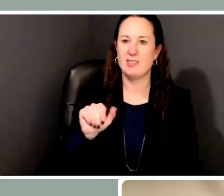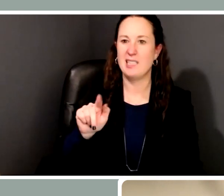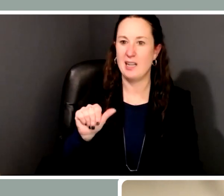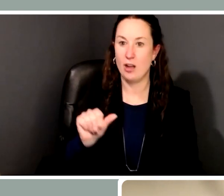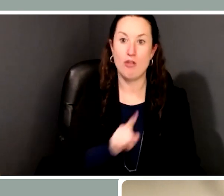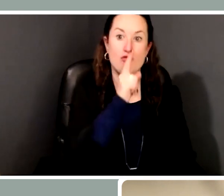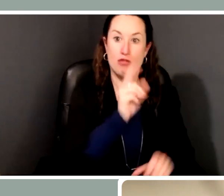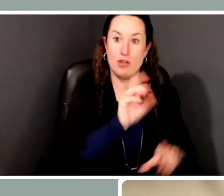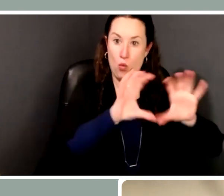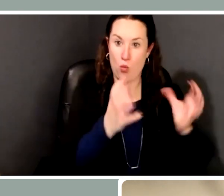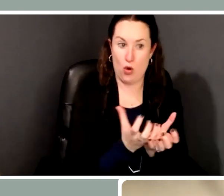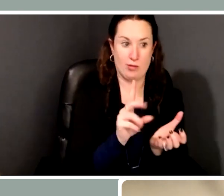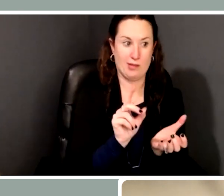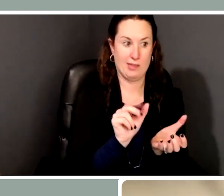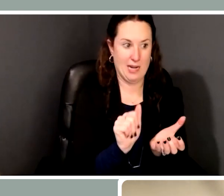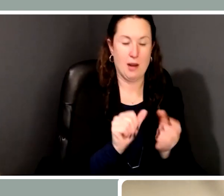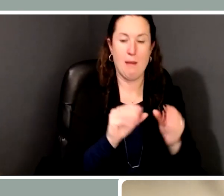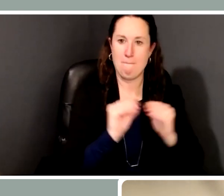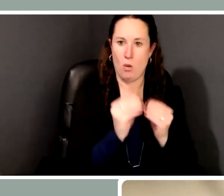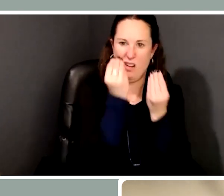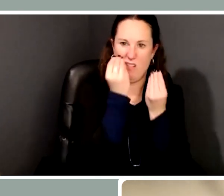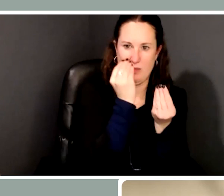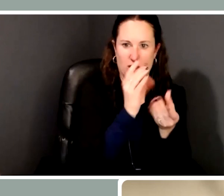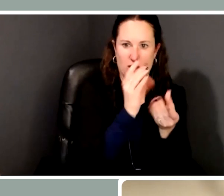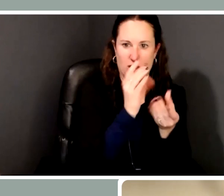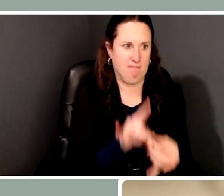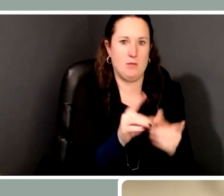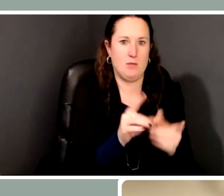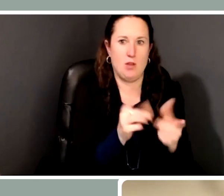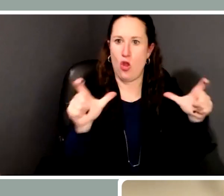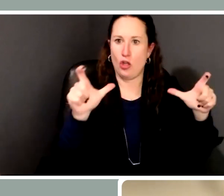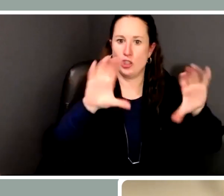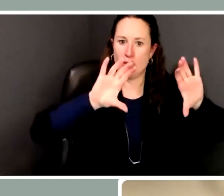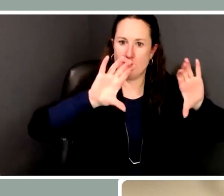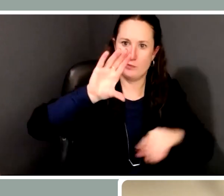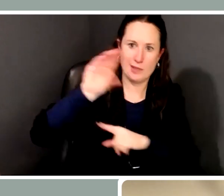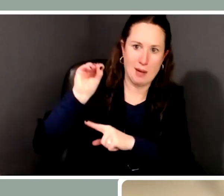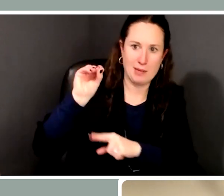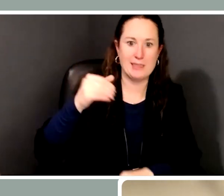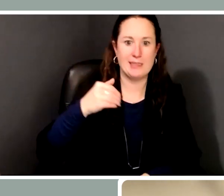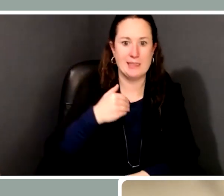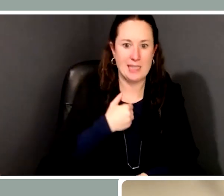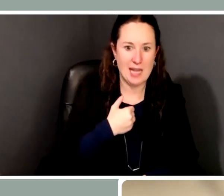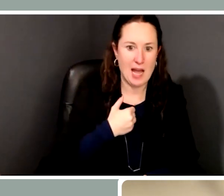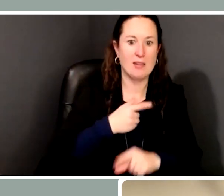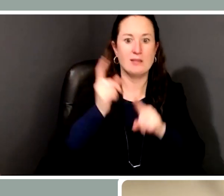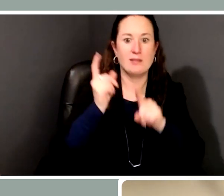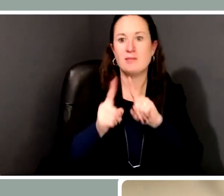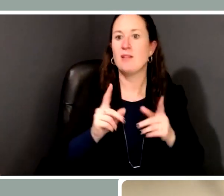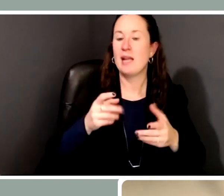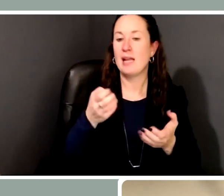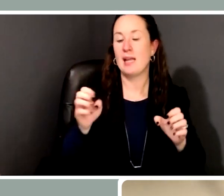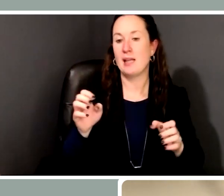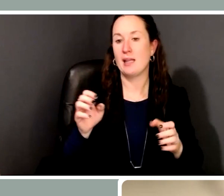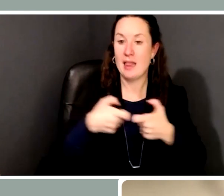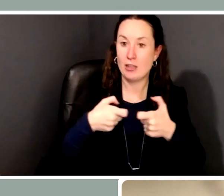these data sets with often these companies that really have a way of culling through the electronic medical record